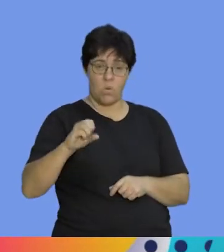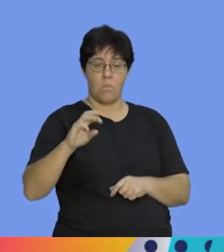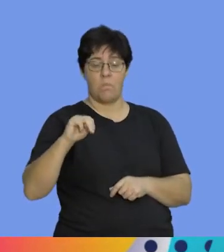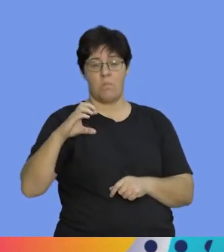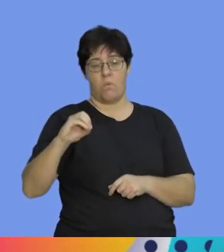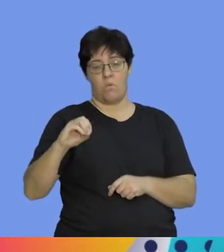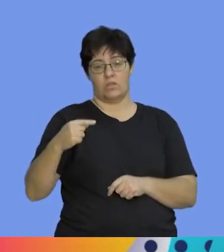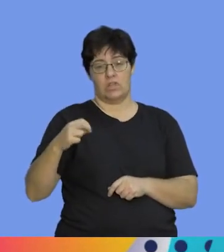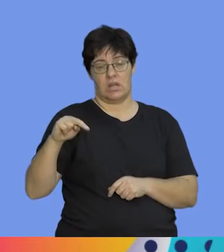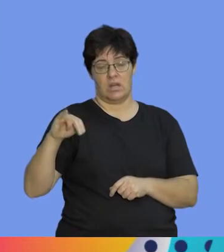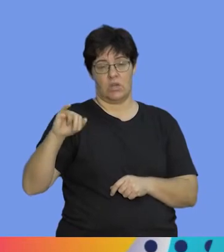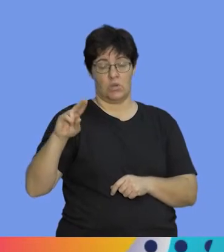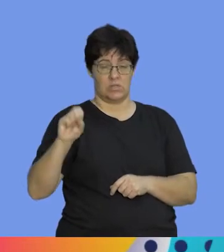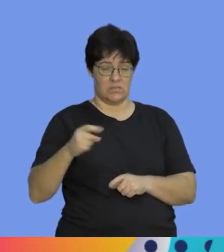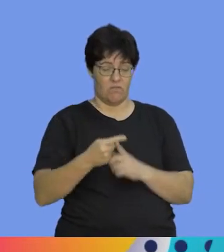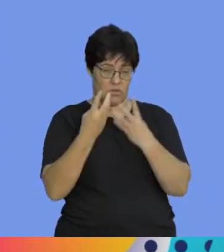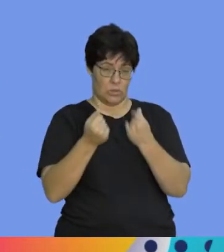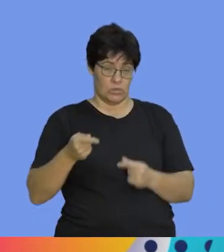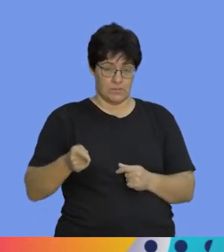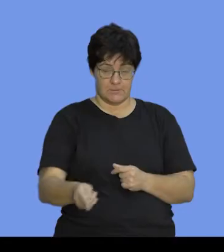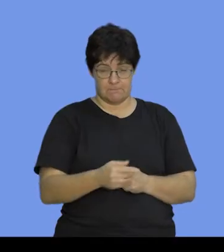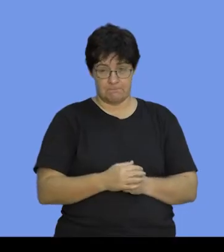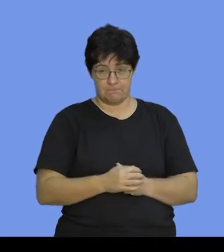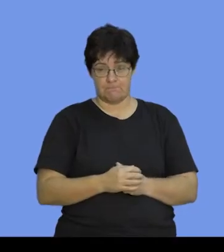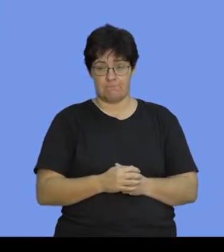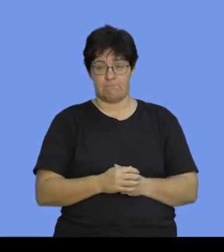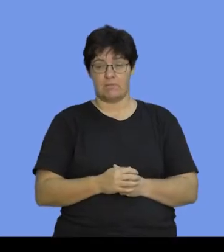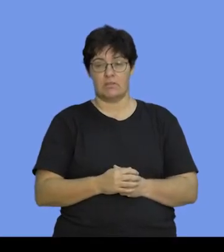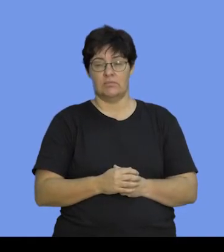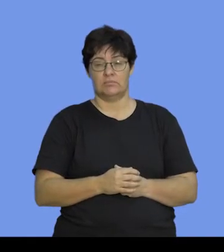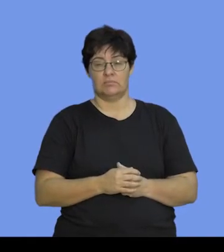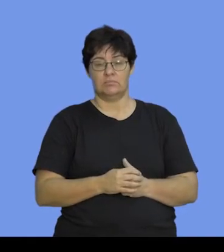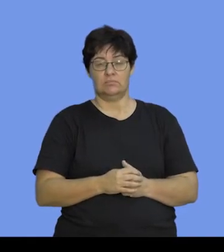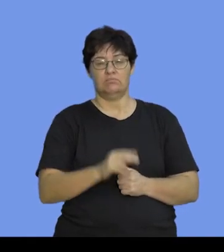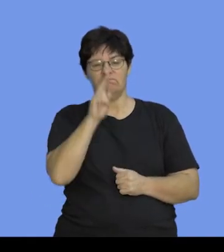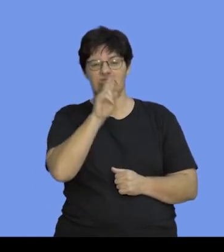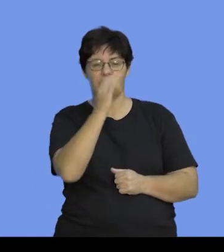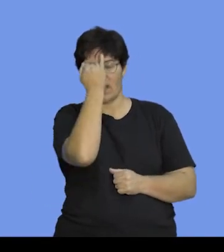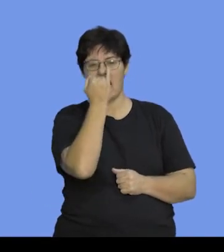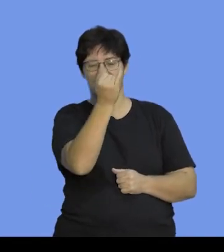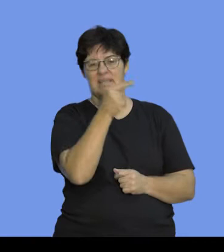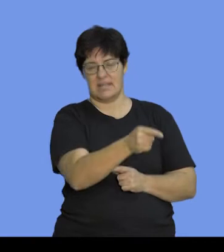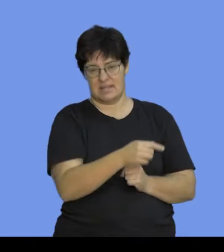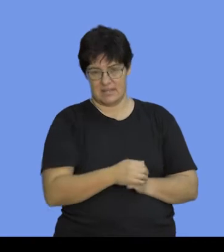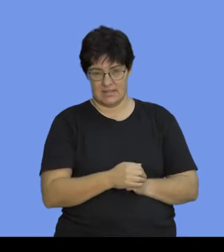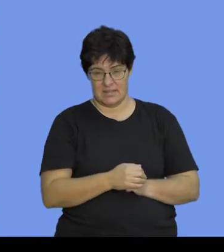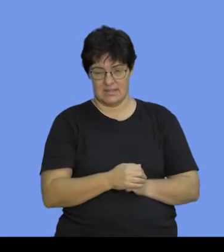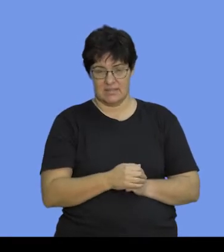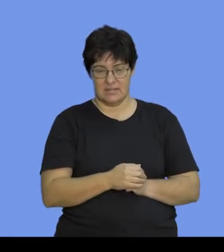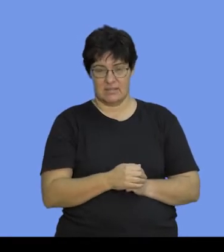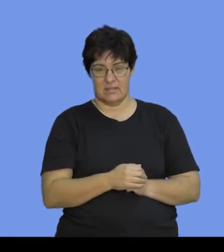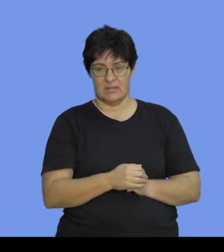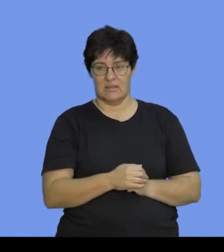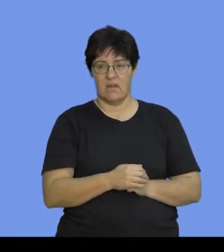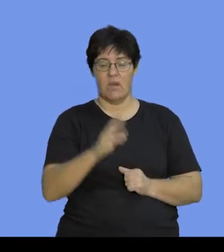in the context of, solutions. Right. Now let's look at, the idea, or the big idea of the